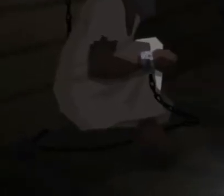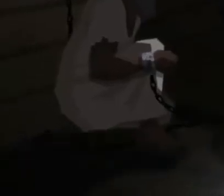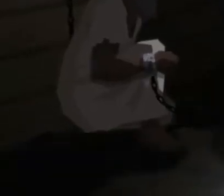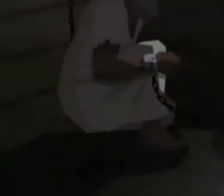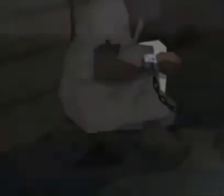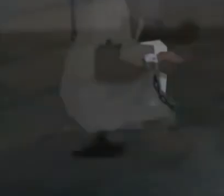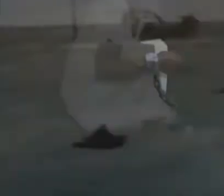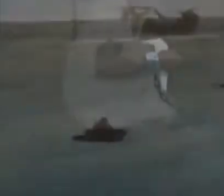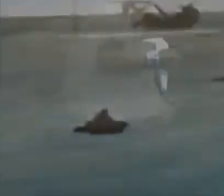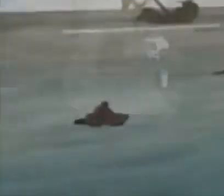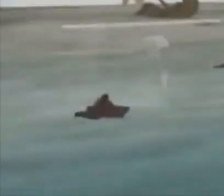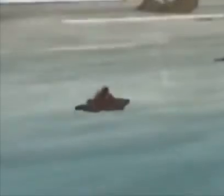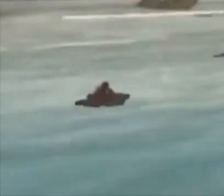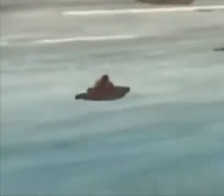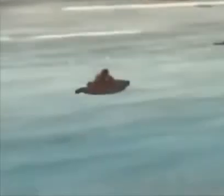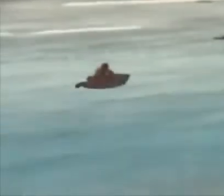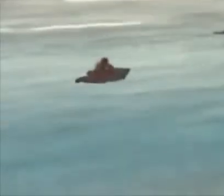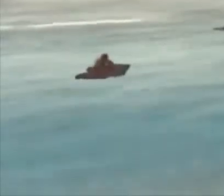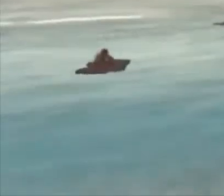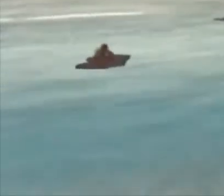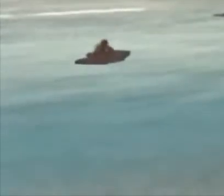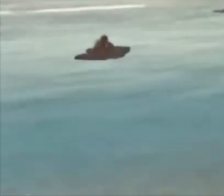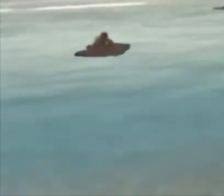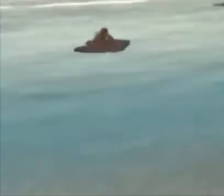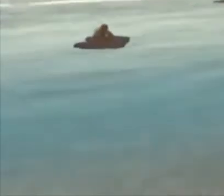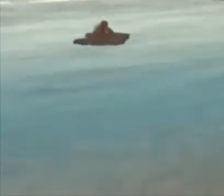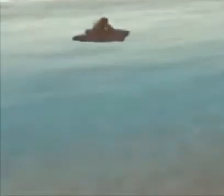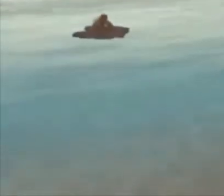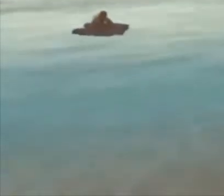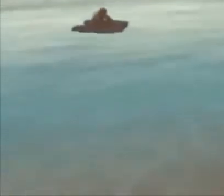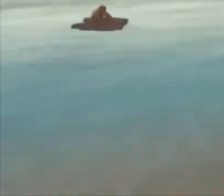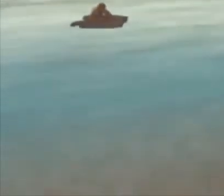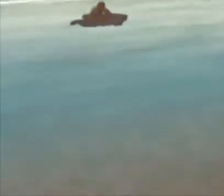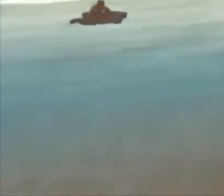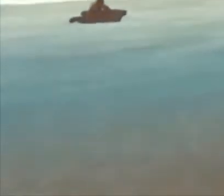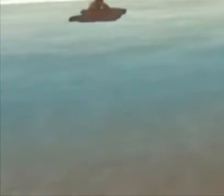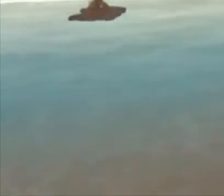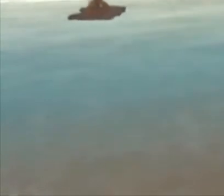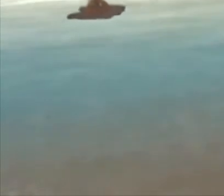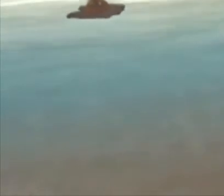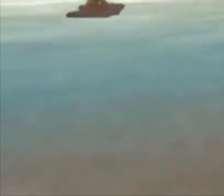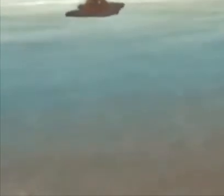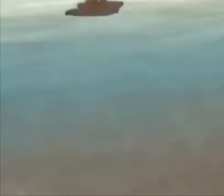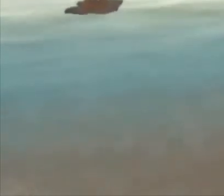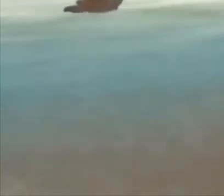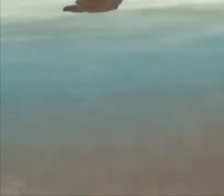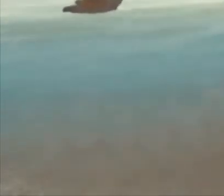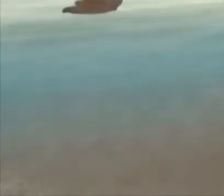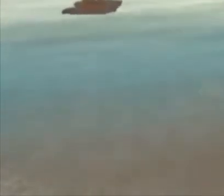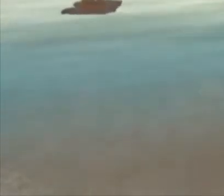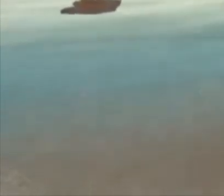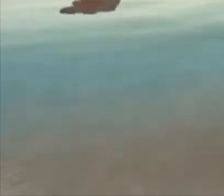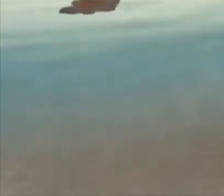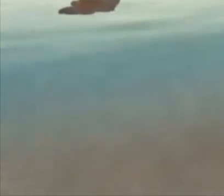through this storm. And the next day, the ship hits and then breaks apart on the rocks, but everyone's washed safely ashore. Which is